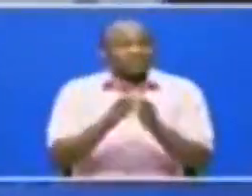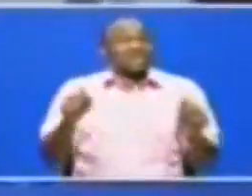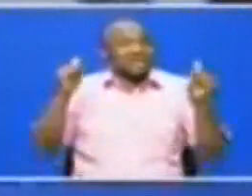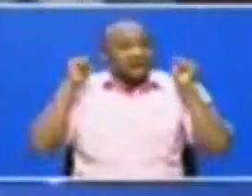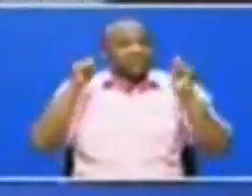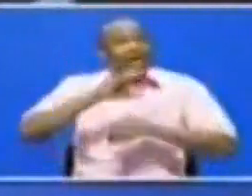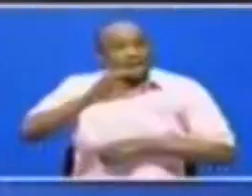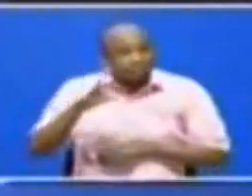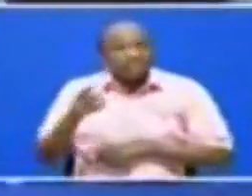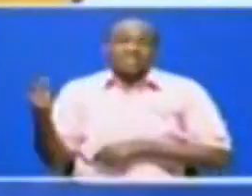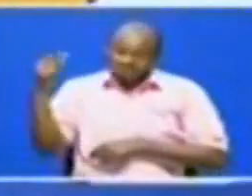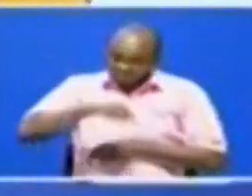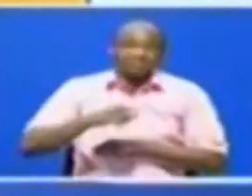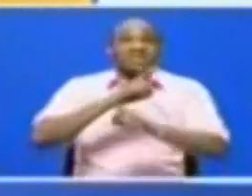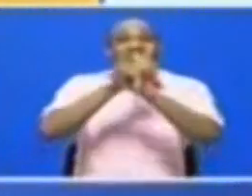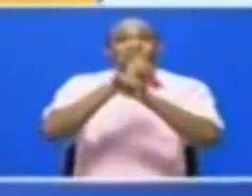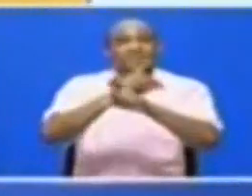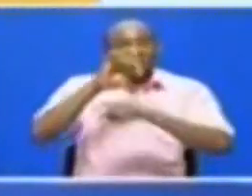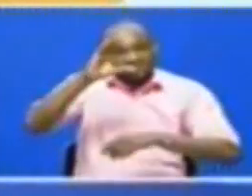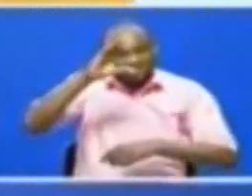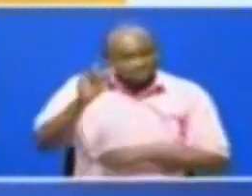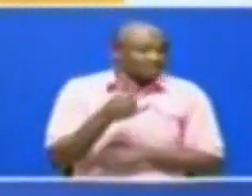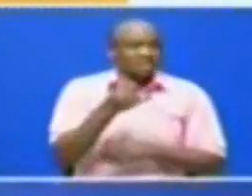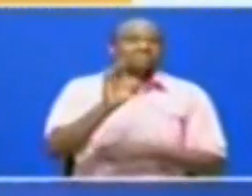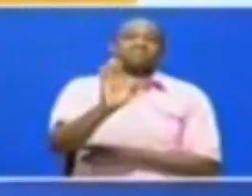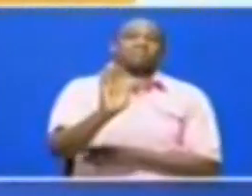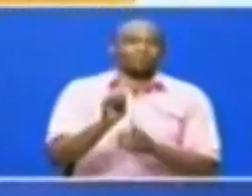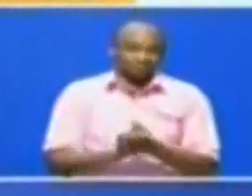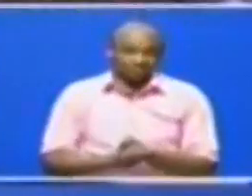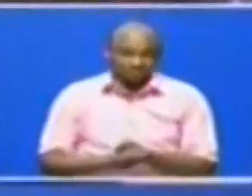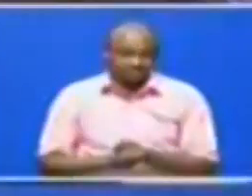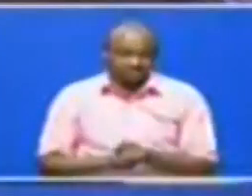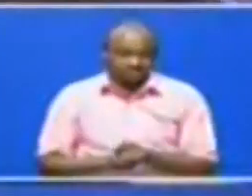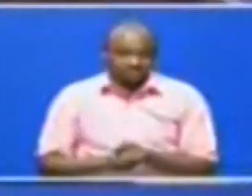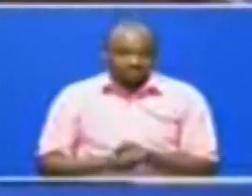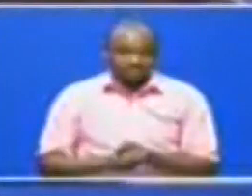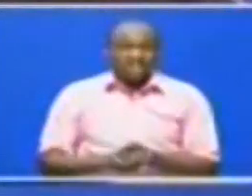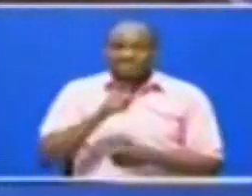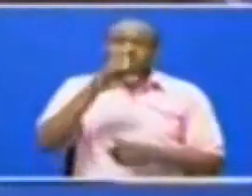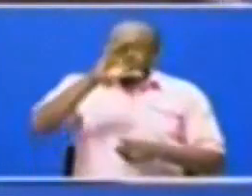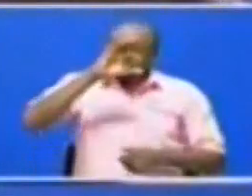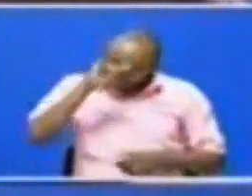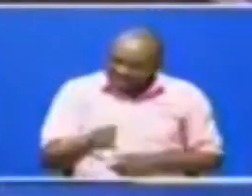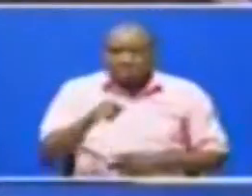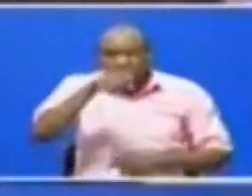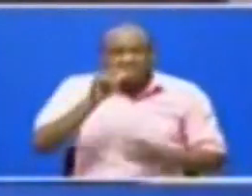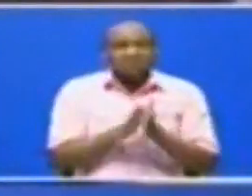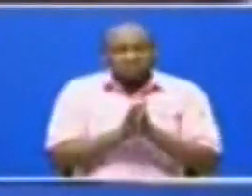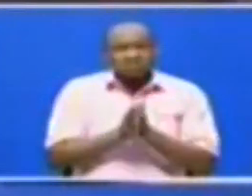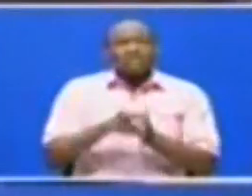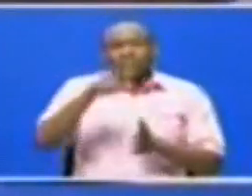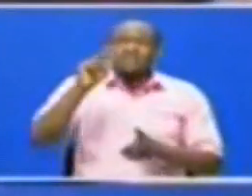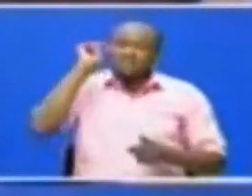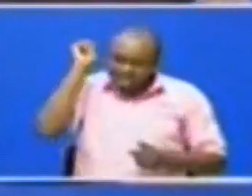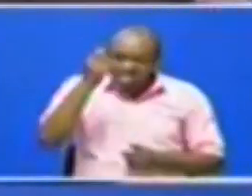counties have now come out in defense of Chief Justice David Kenani Mbarage. Mbarage is the Chief Justice of the